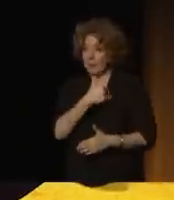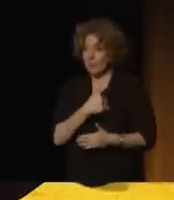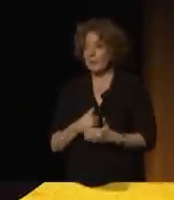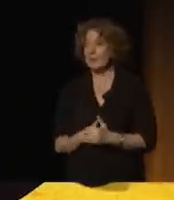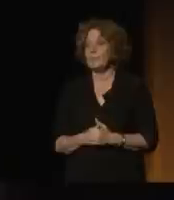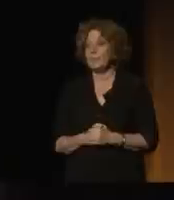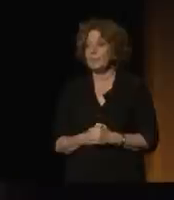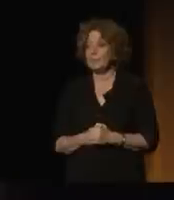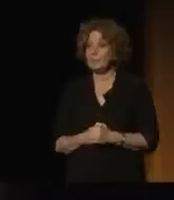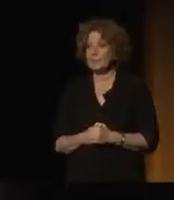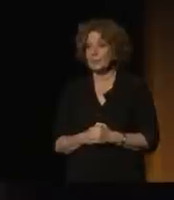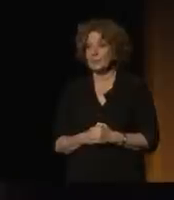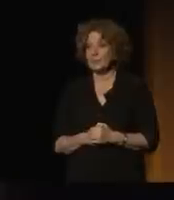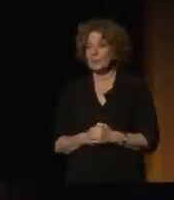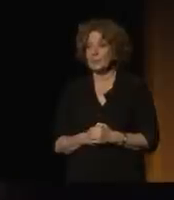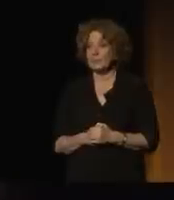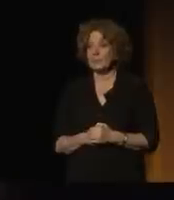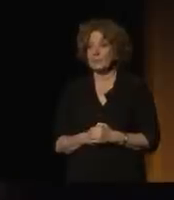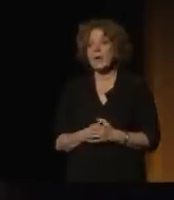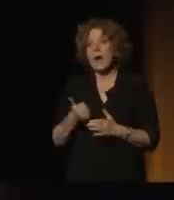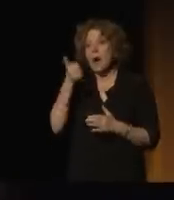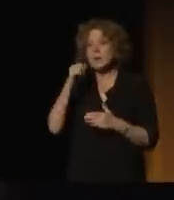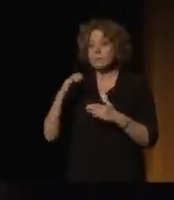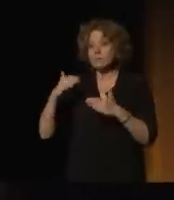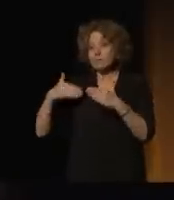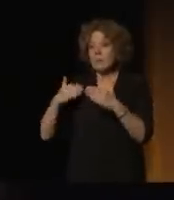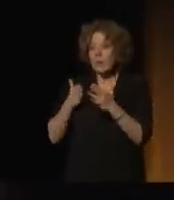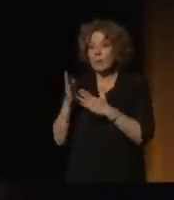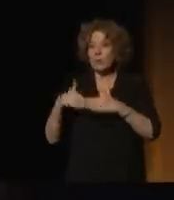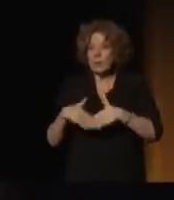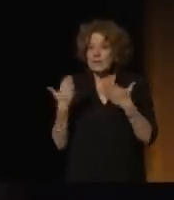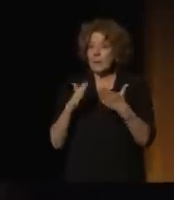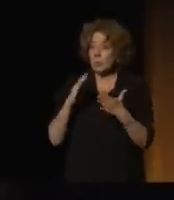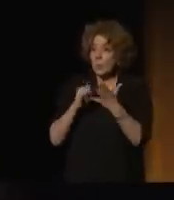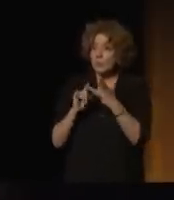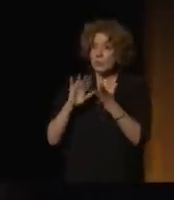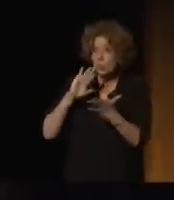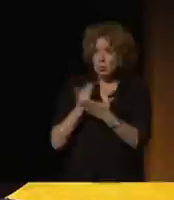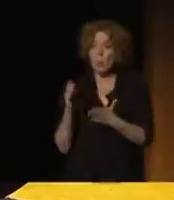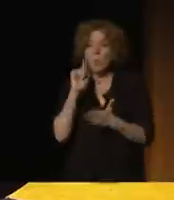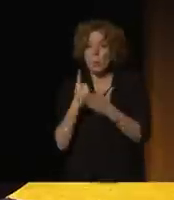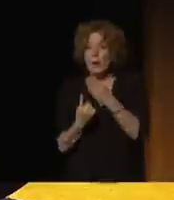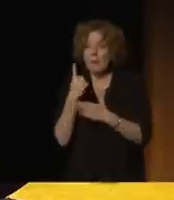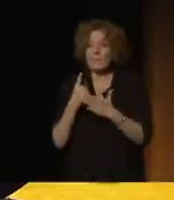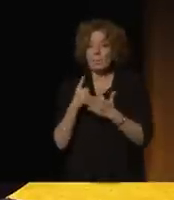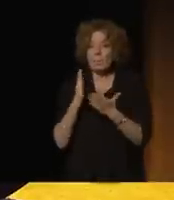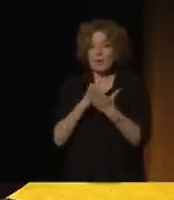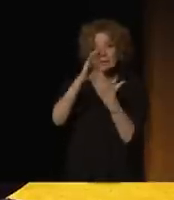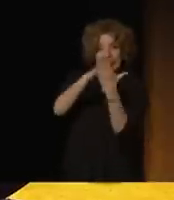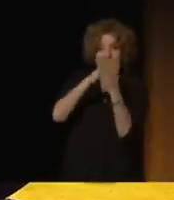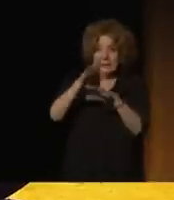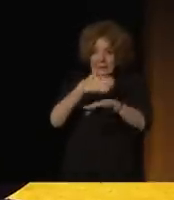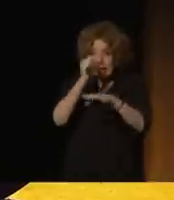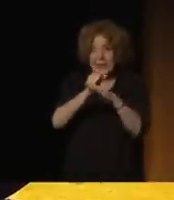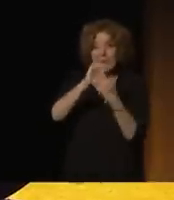And I do know that over the course of the day, we were so certain about what was going to happen that we even sort of set a front